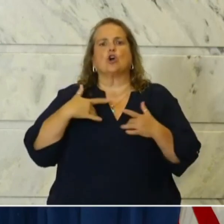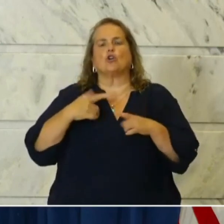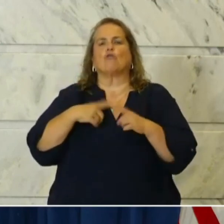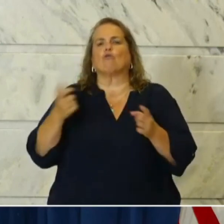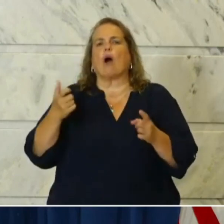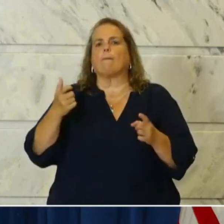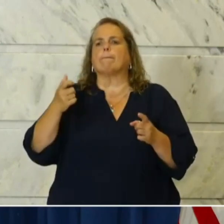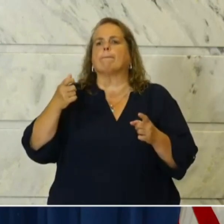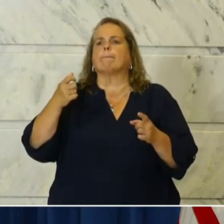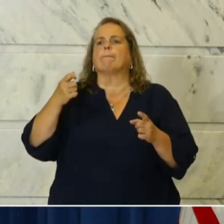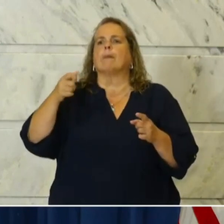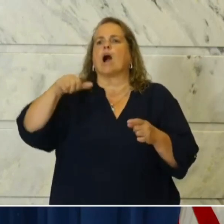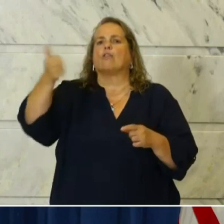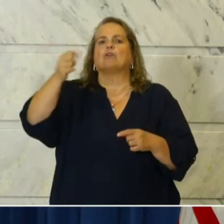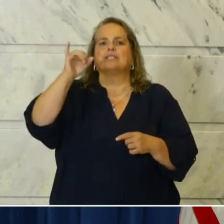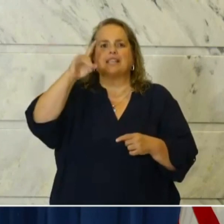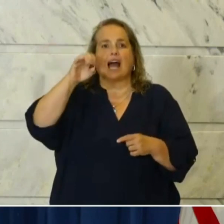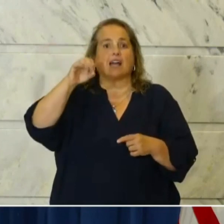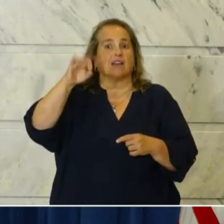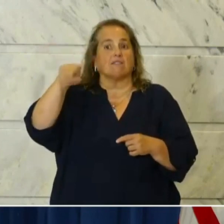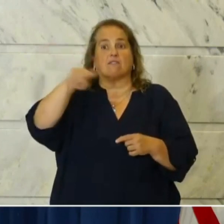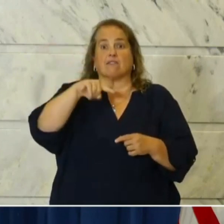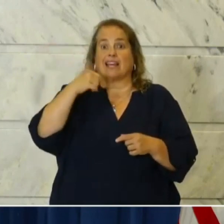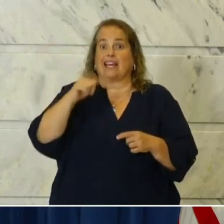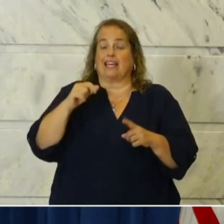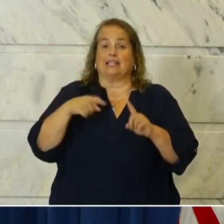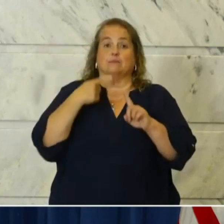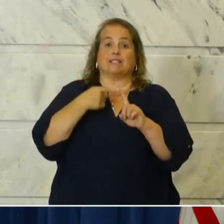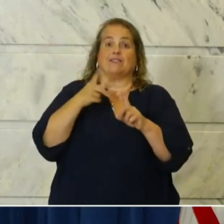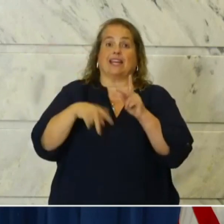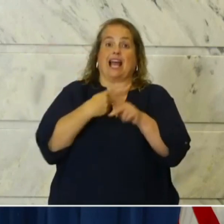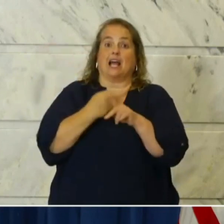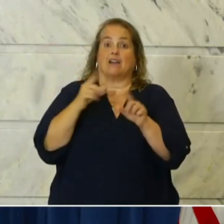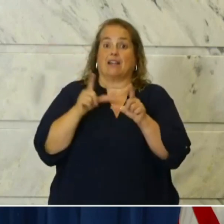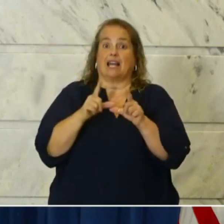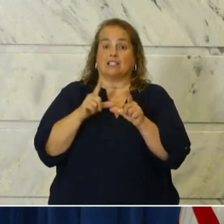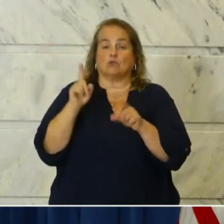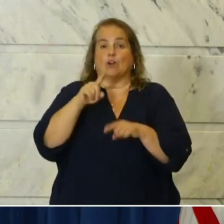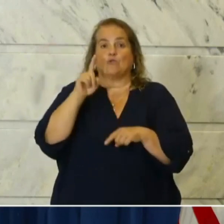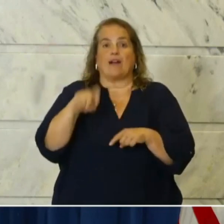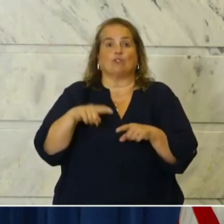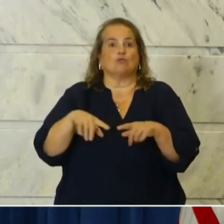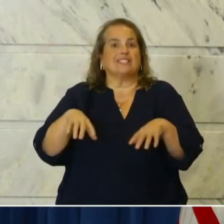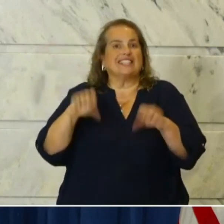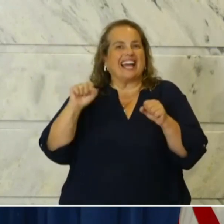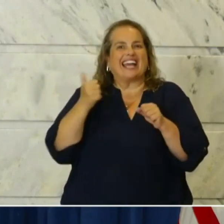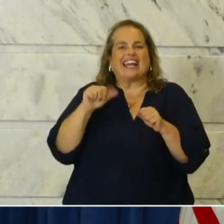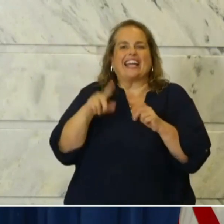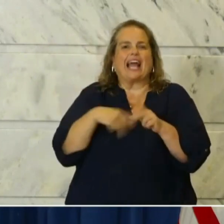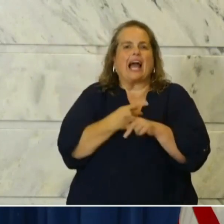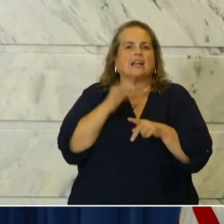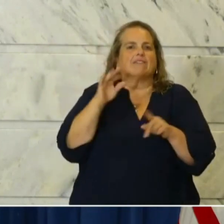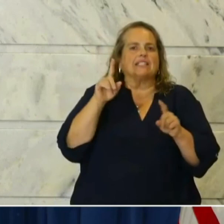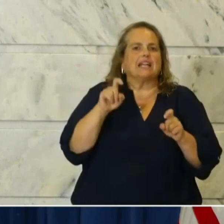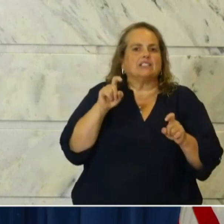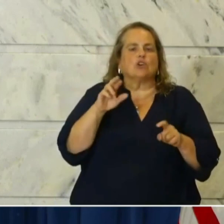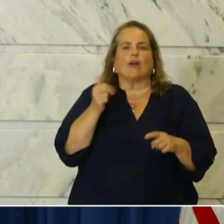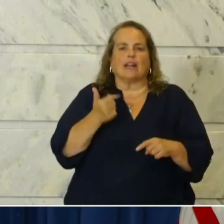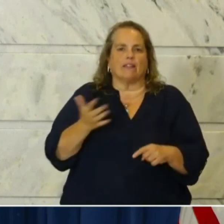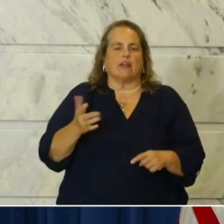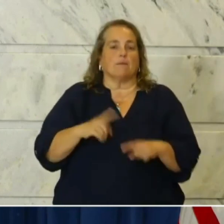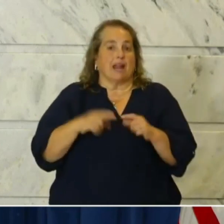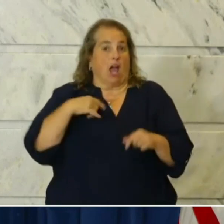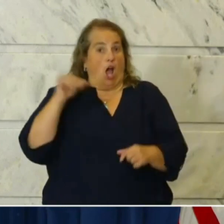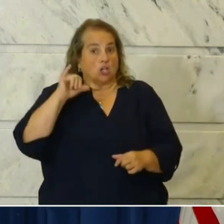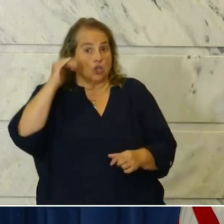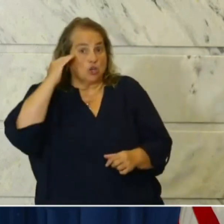side about whether or not that there are specific types of licenses where you have to take any type of test. And I also know that